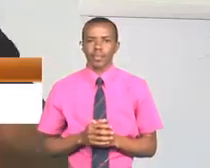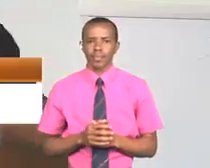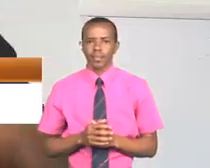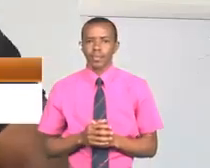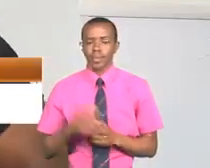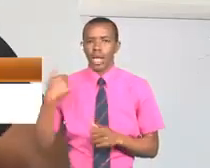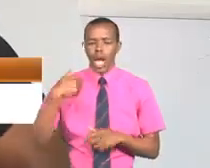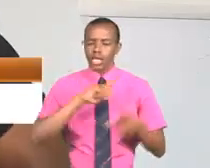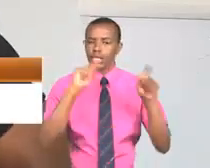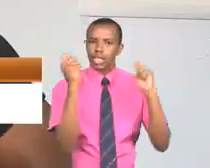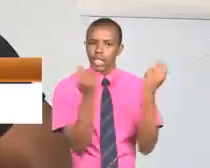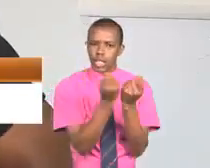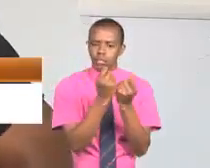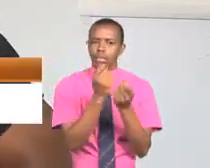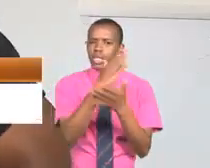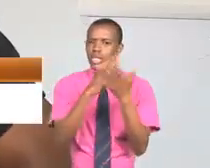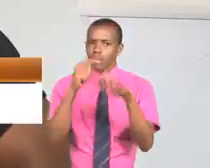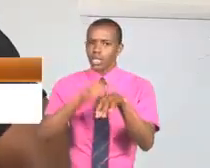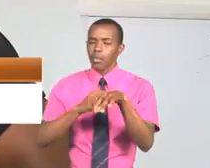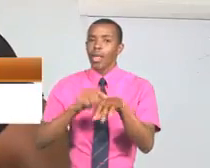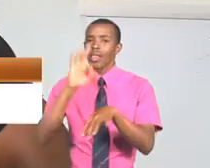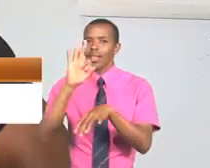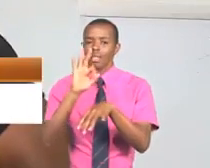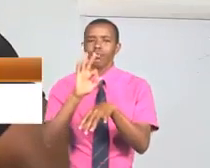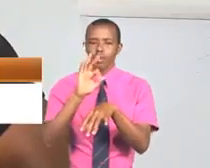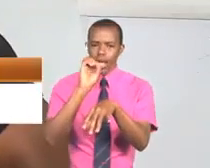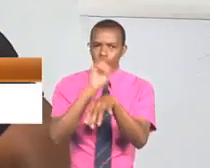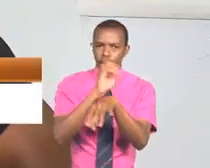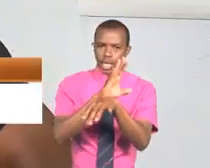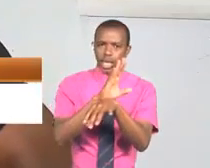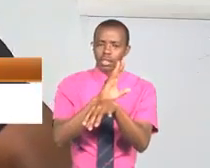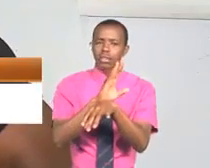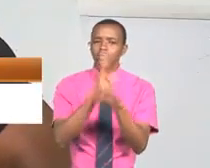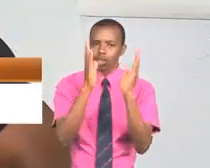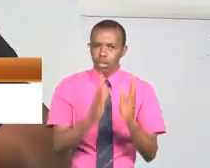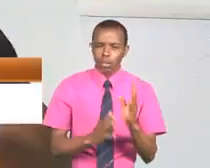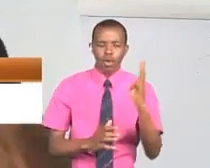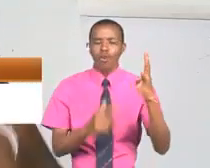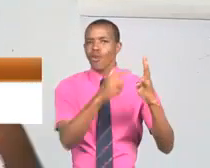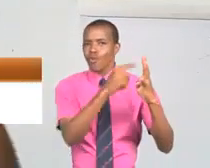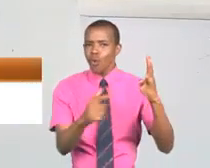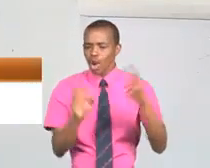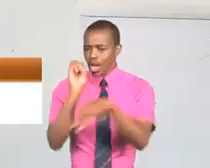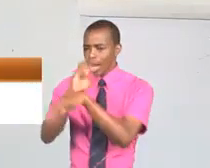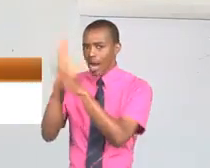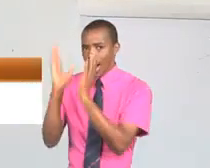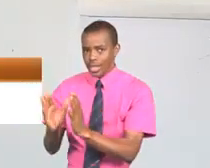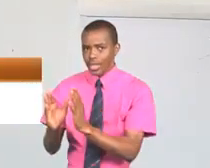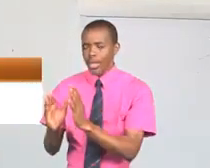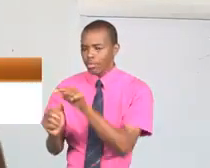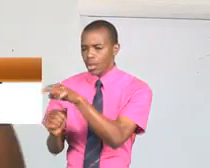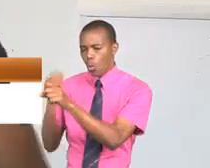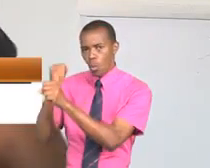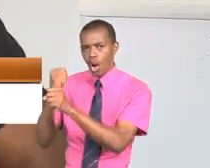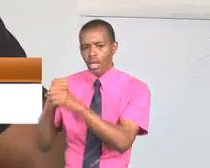And we are a team. Sometimes we have even three counselors per shift, maybe even four. So when a counselor is on session